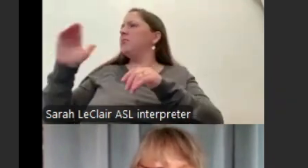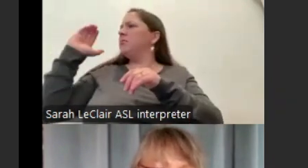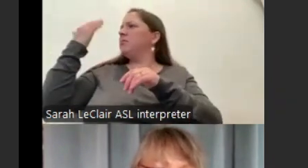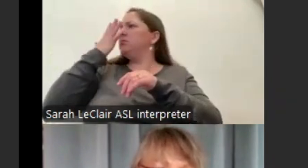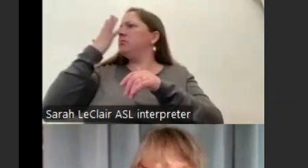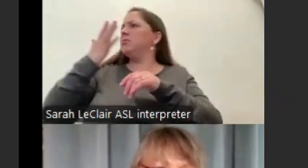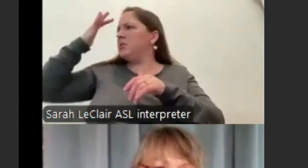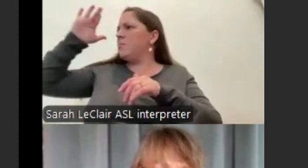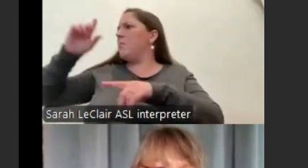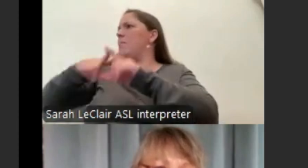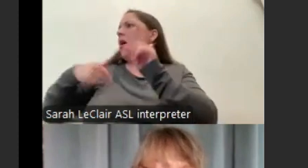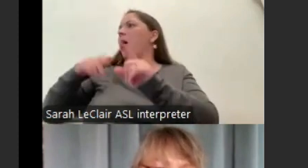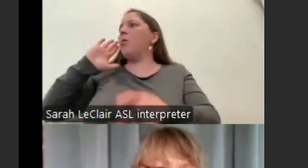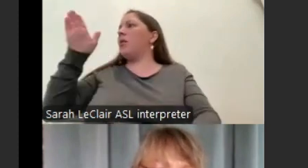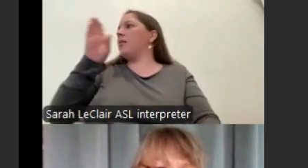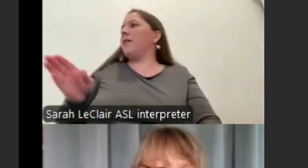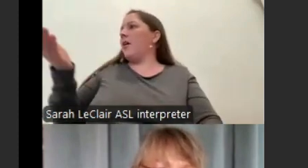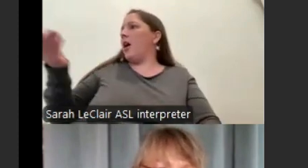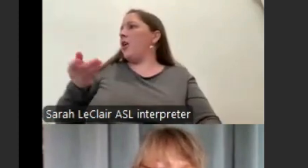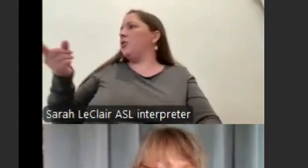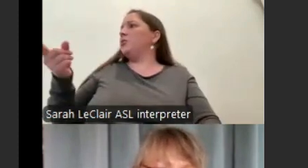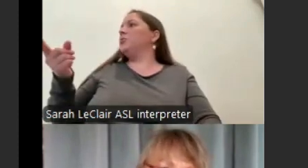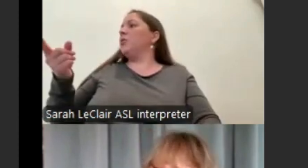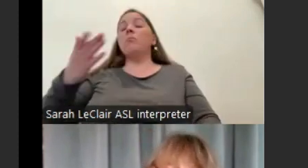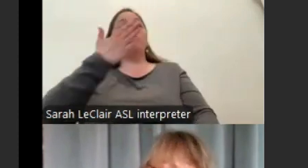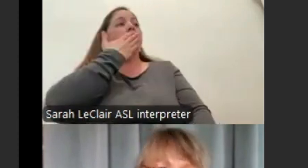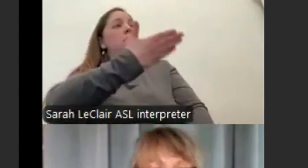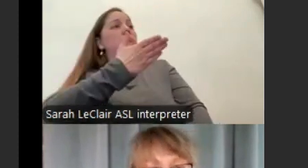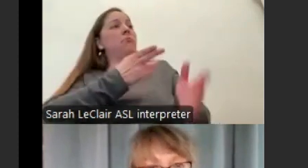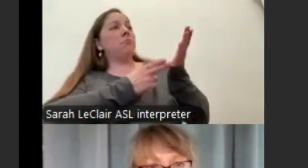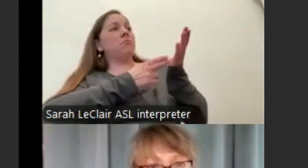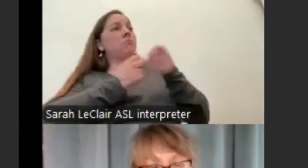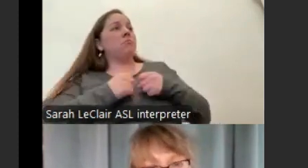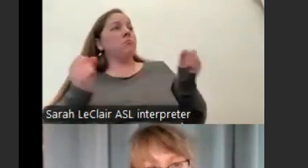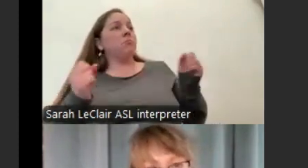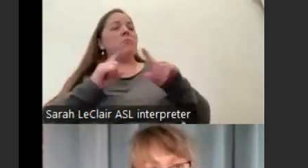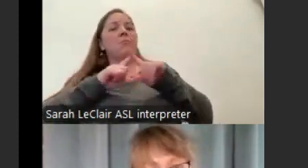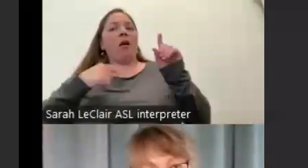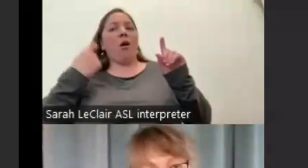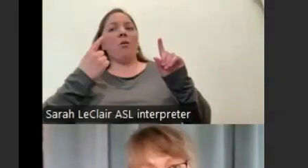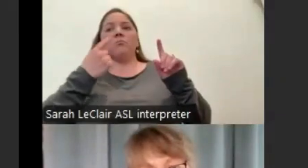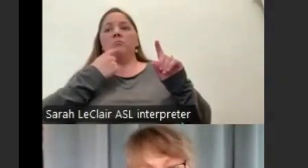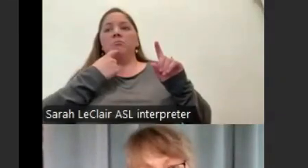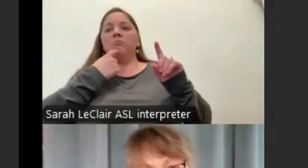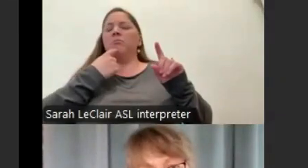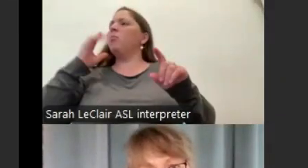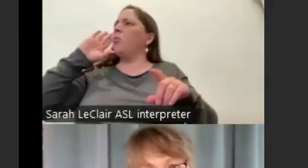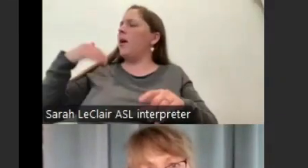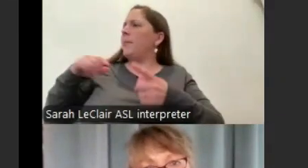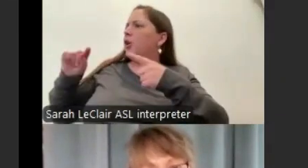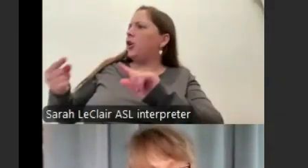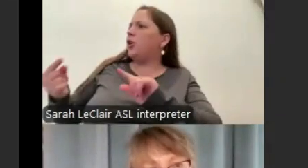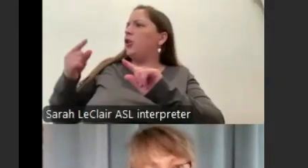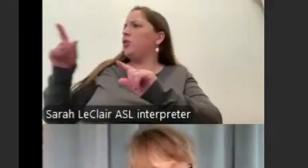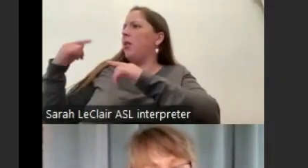never hire you. And I'd be like, okay, thank you for the honesty. And the excuse I would get is, would I get hurt and they'd be liable